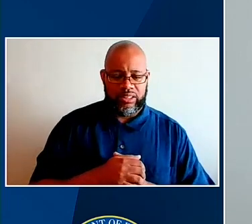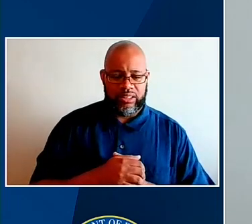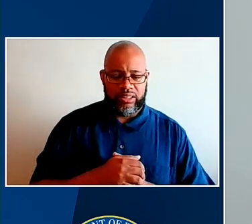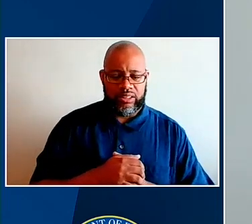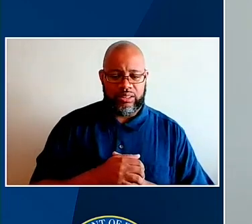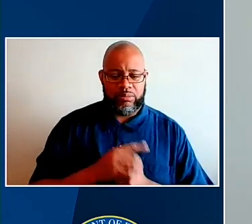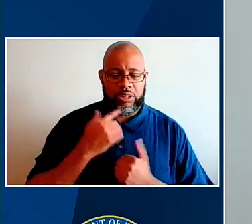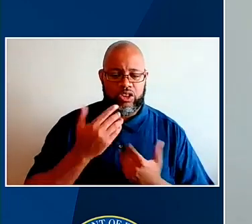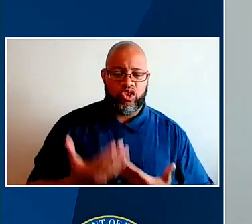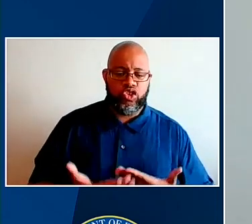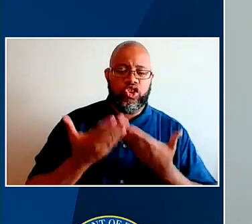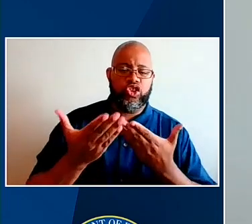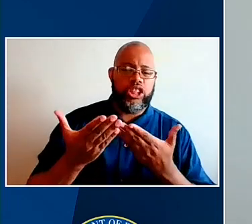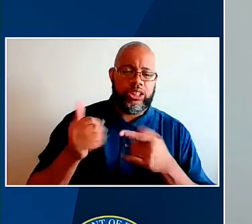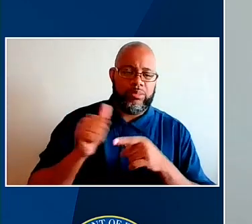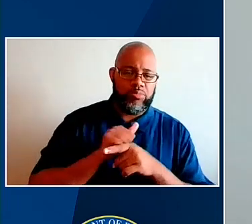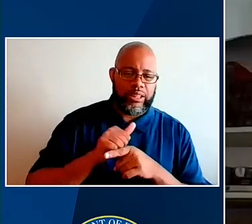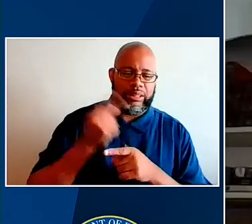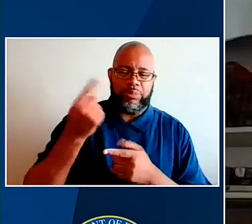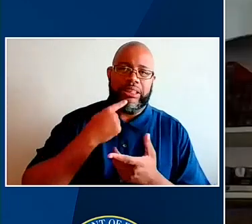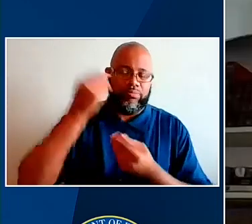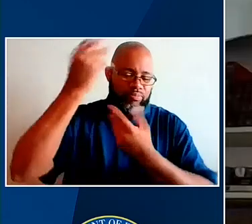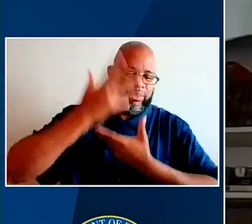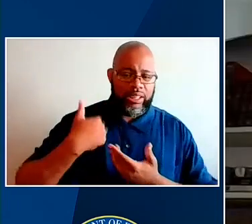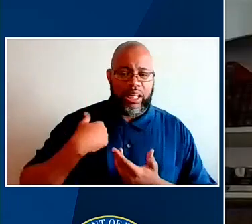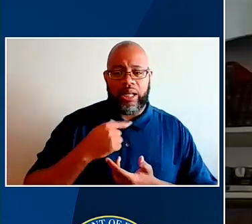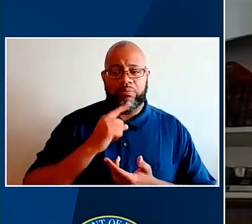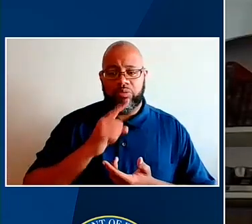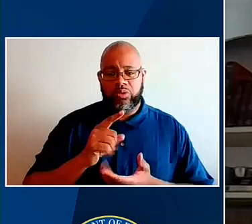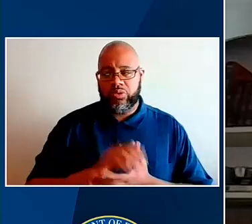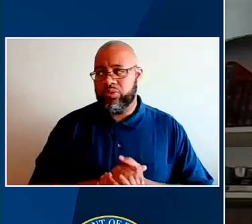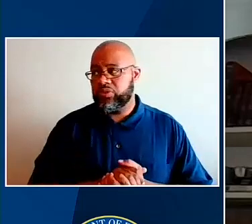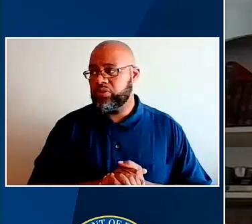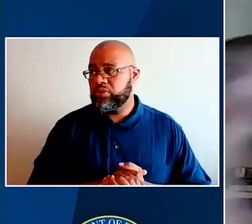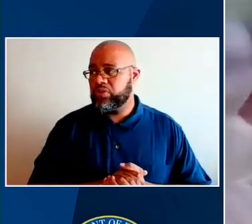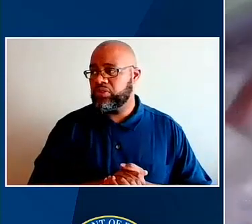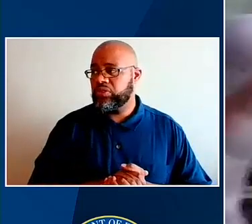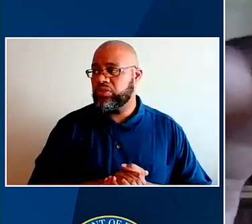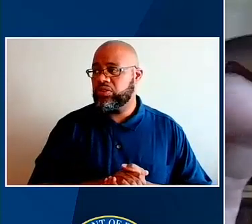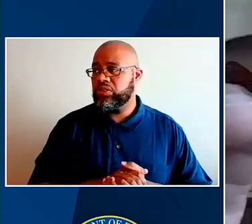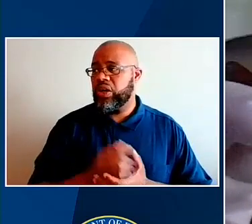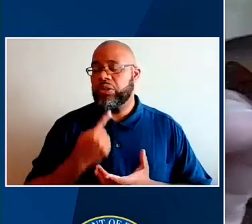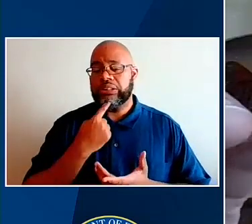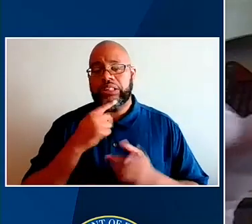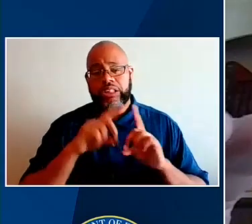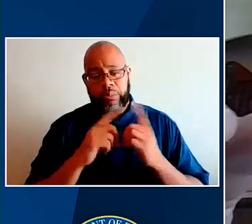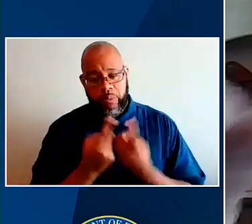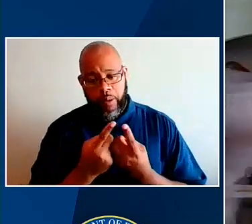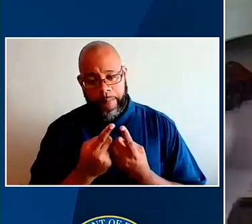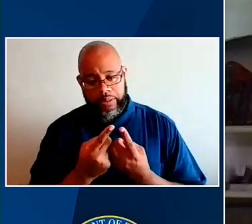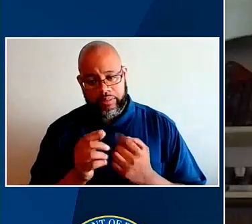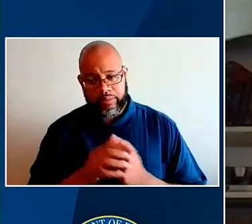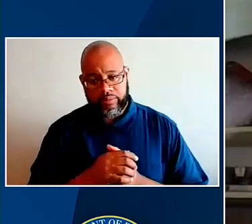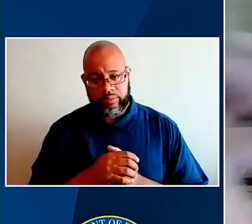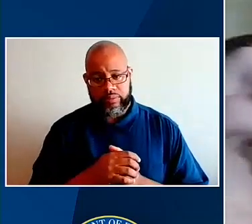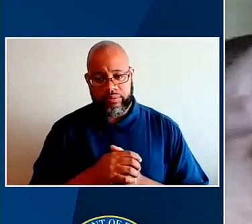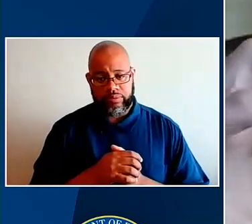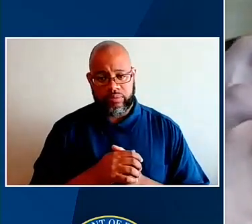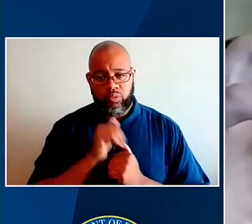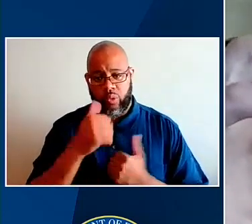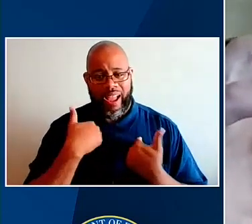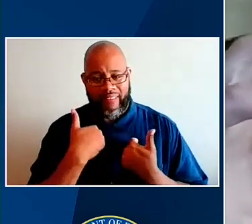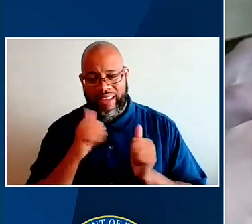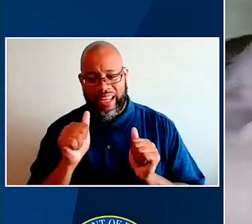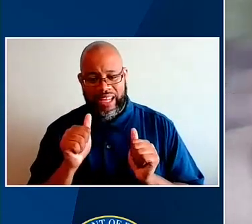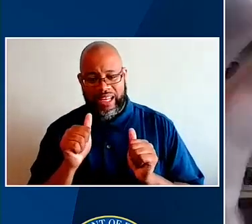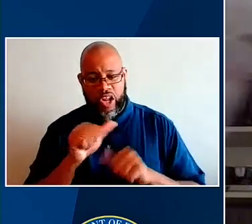suggested practice, something that someone said to me. I mean, certainly, I would say the department, we don't have any authority